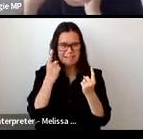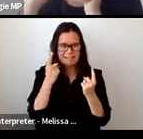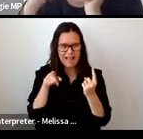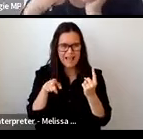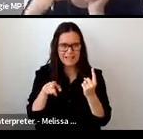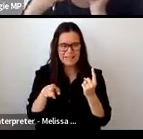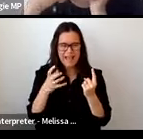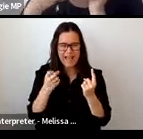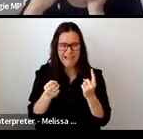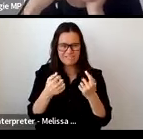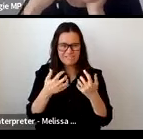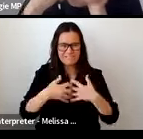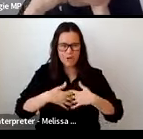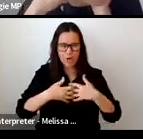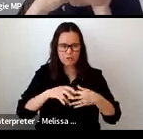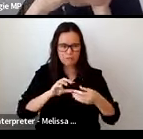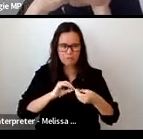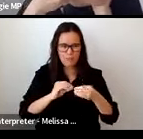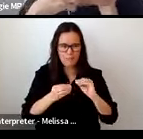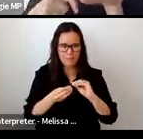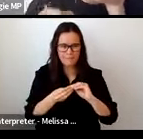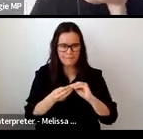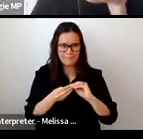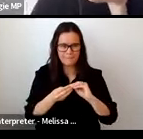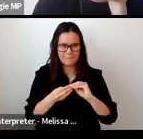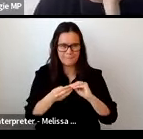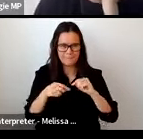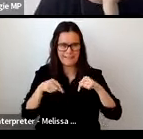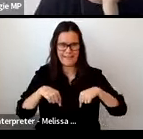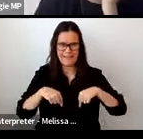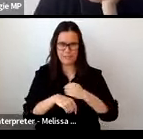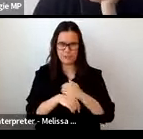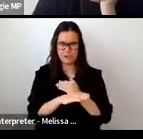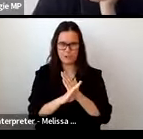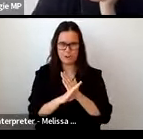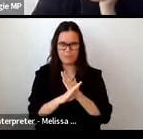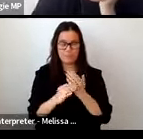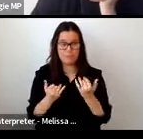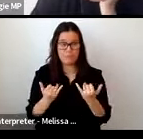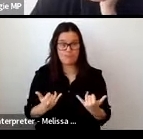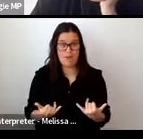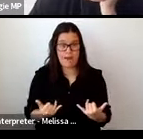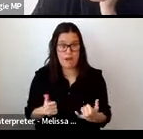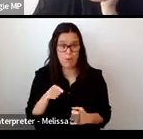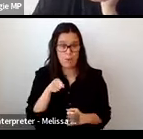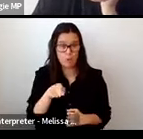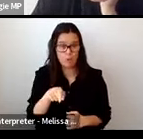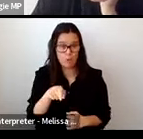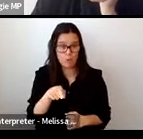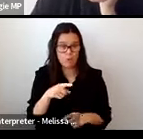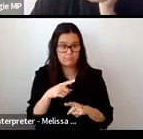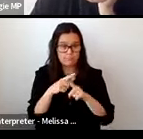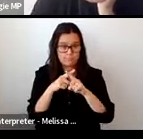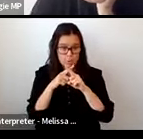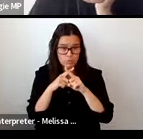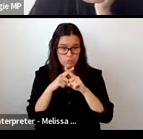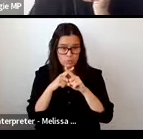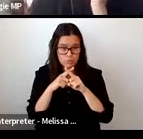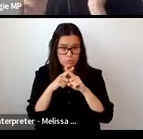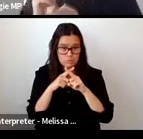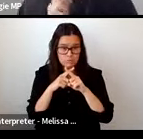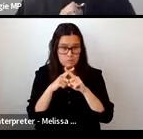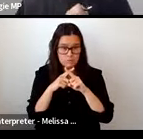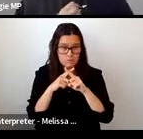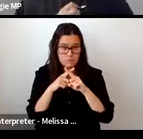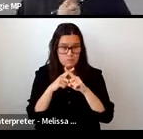with technology at the moment. You're currently on mute. I understand that you might just